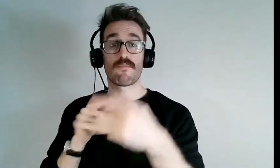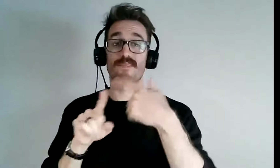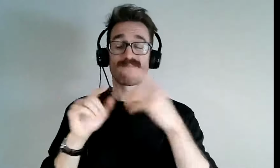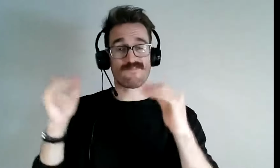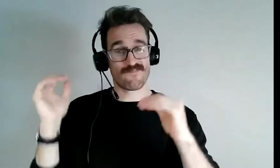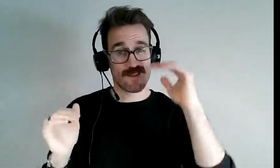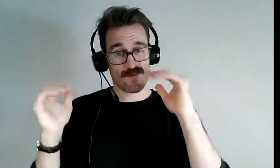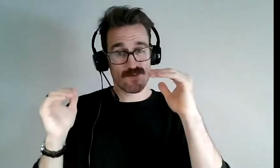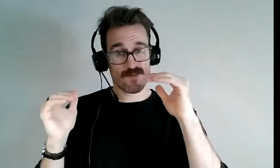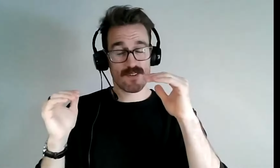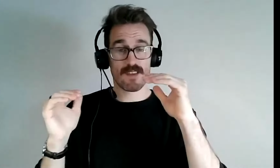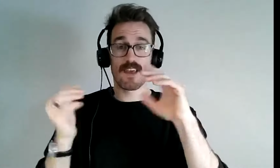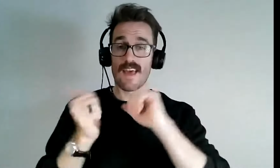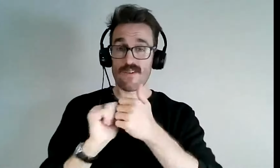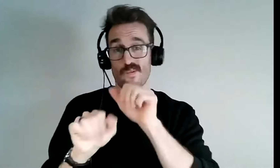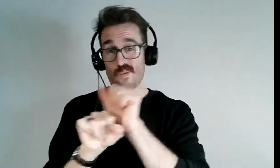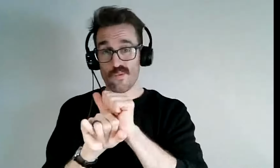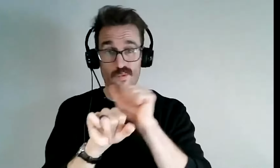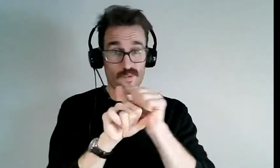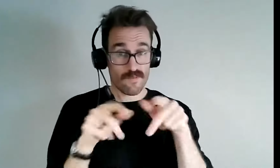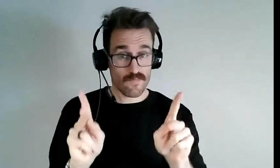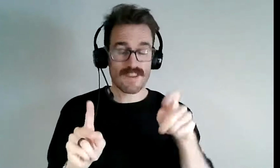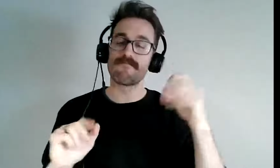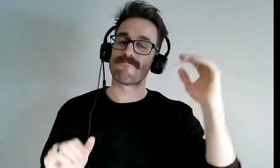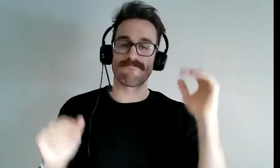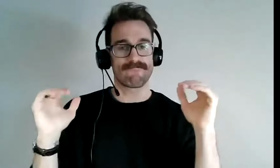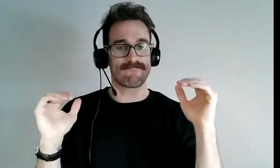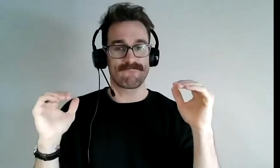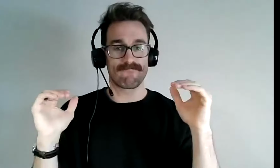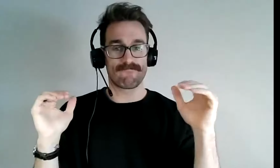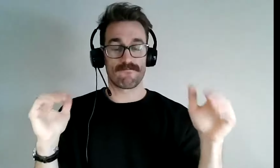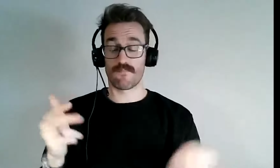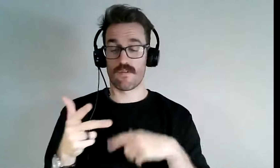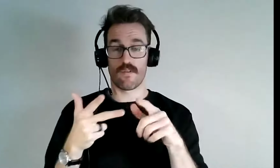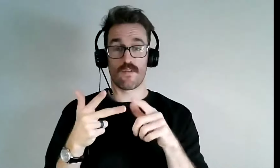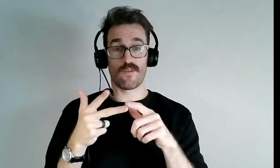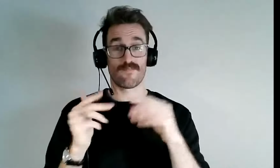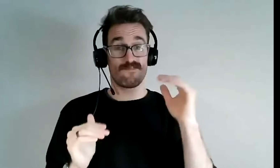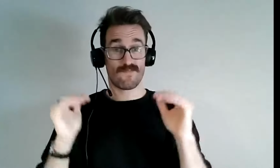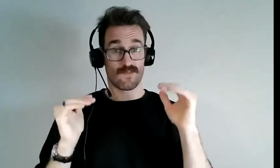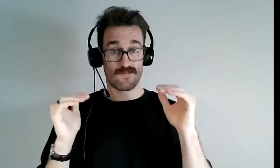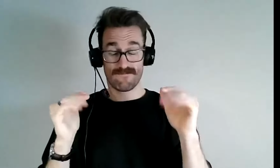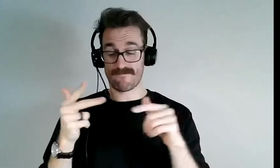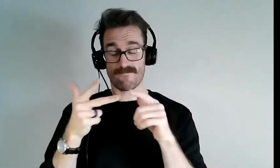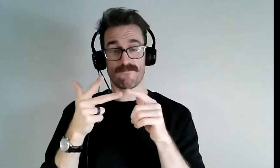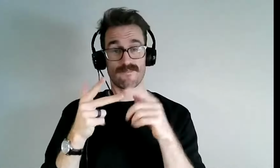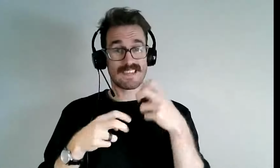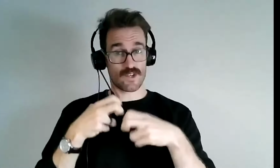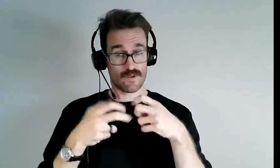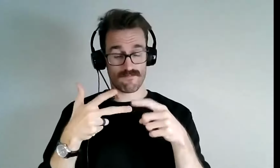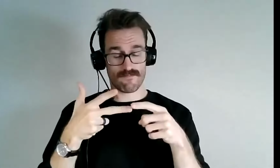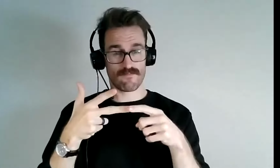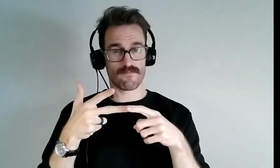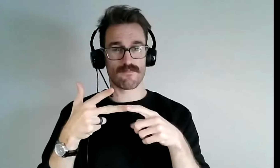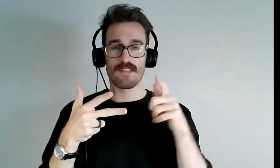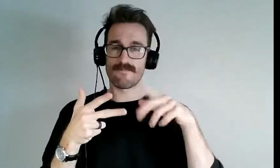opportunities. So the third equality multiplier is to do with the whole